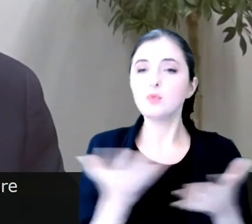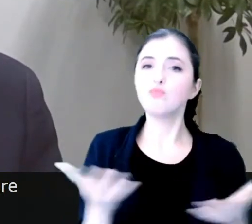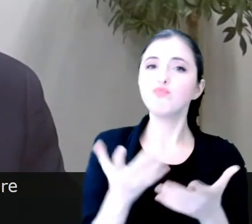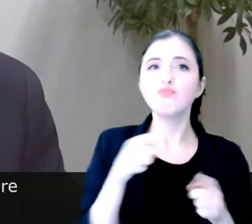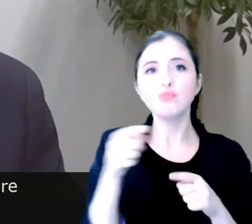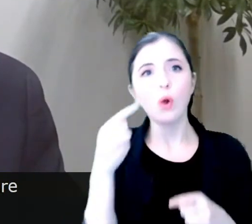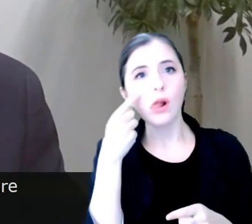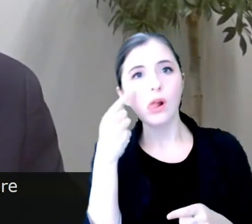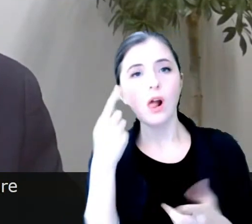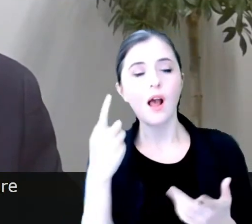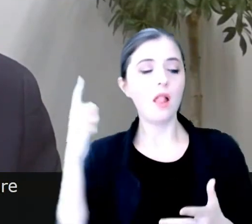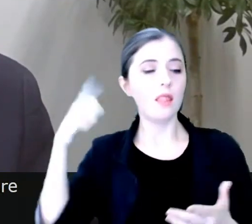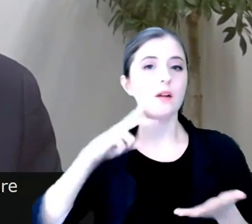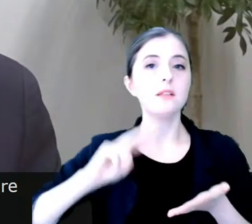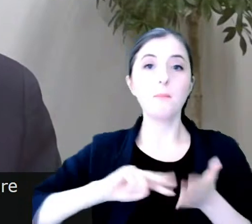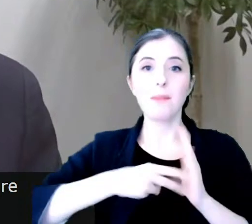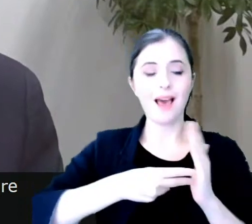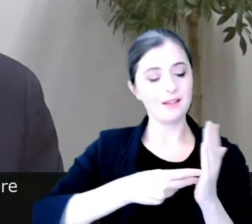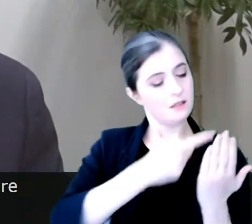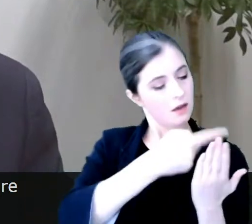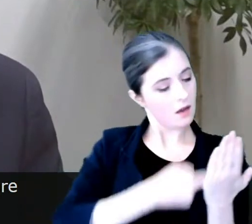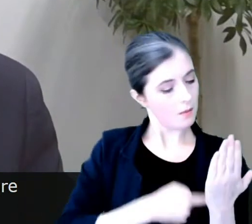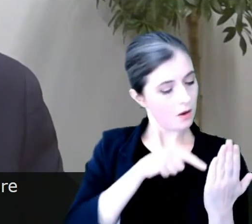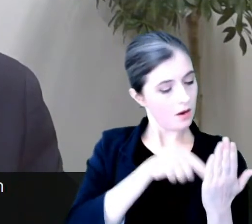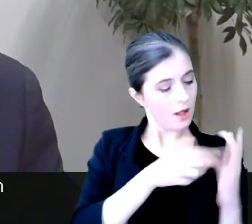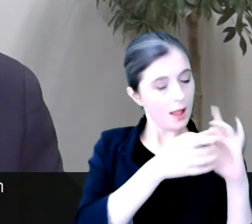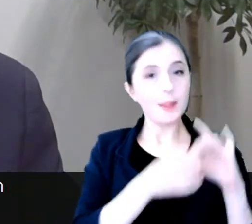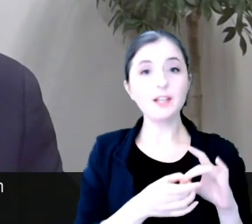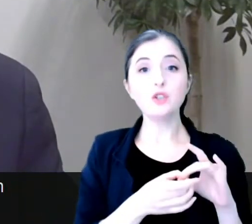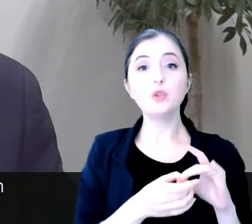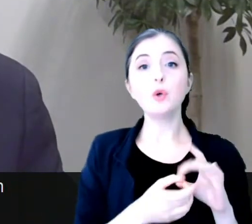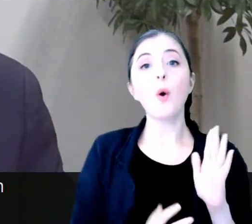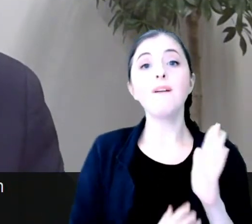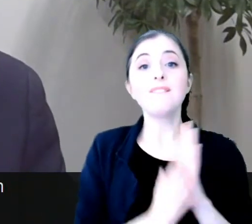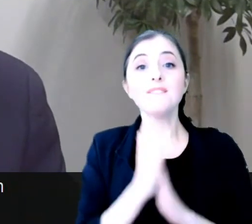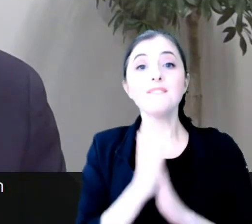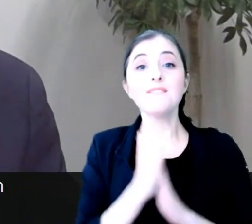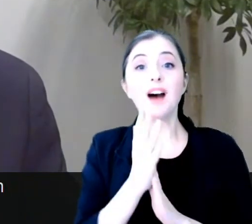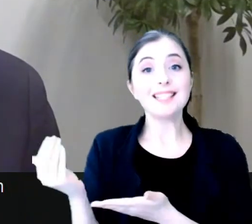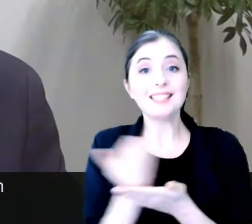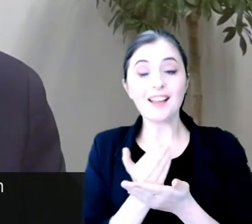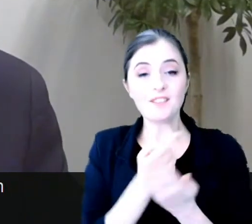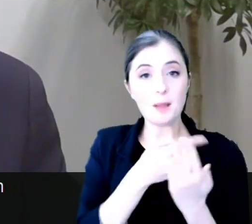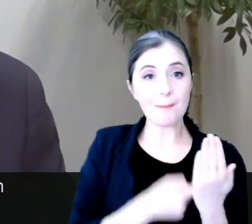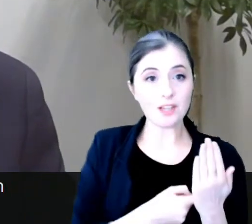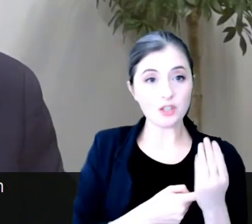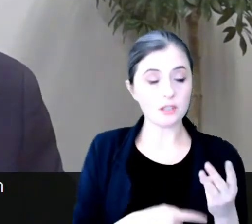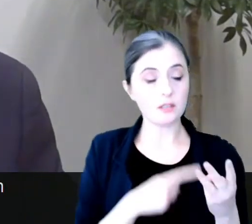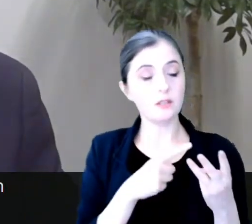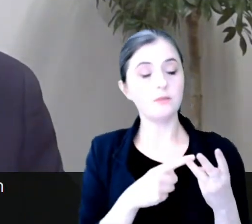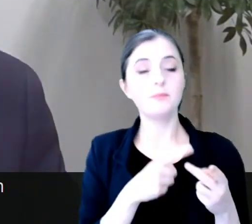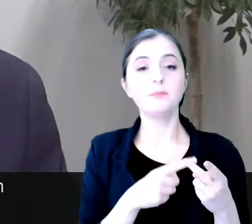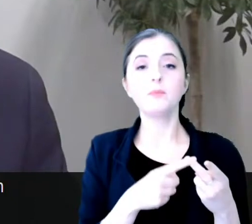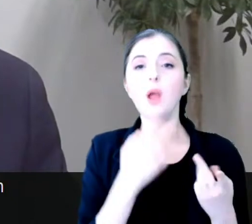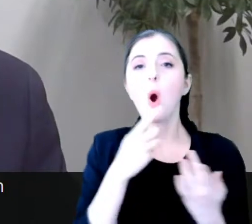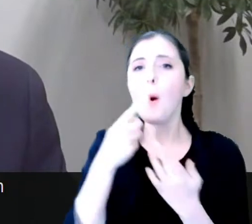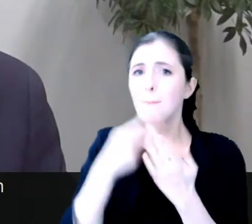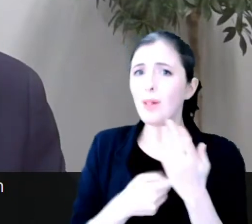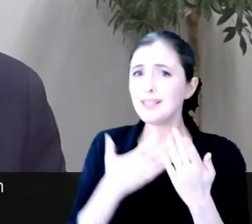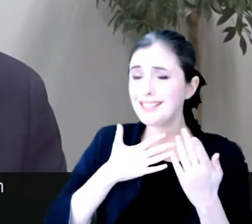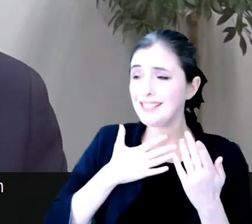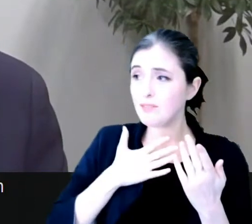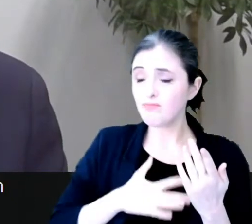policies in here in relation to fire safety measures for the first time, in relation to policies requiring the highest standards of fire